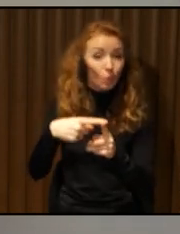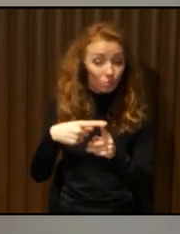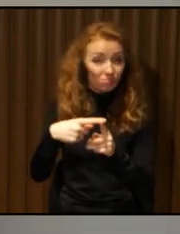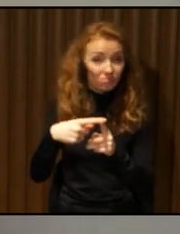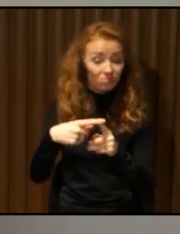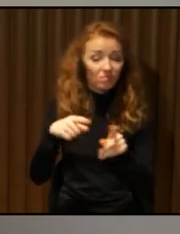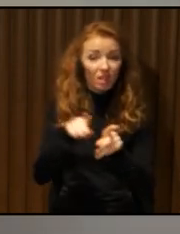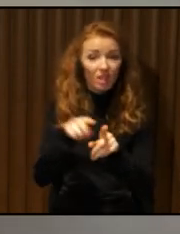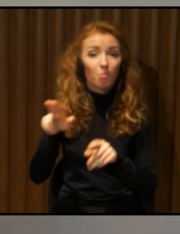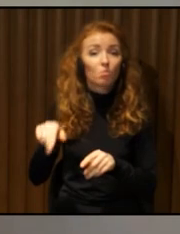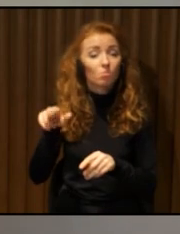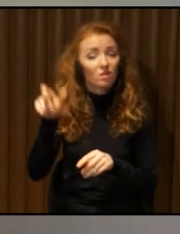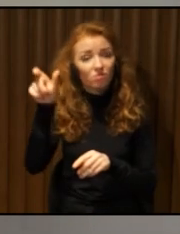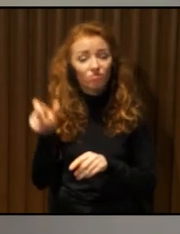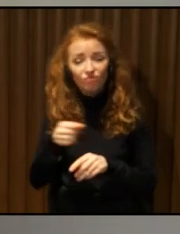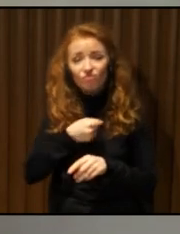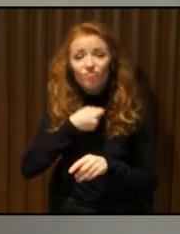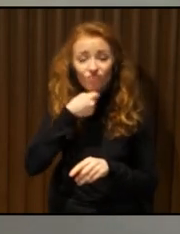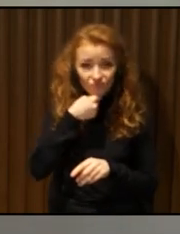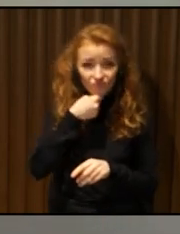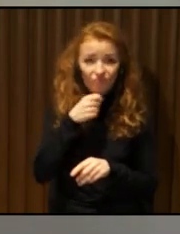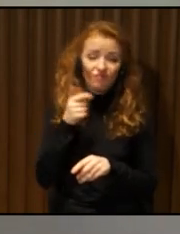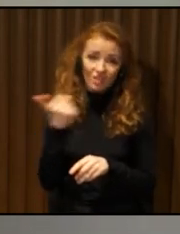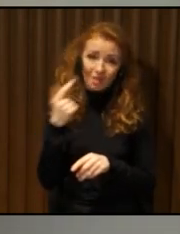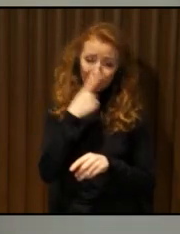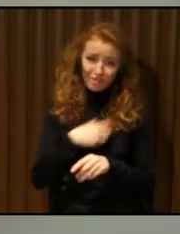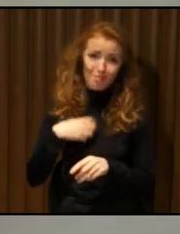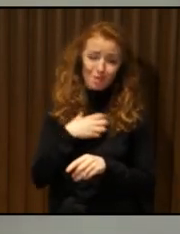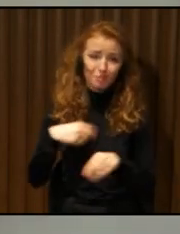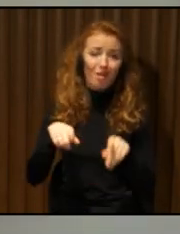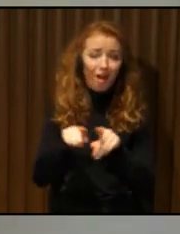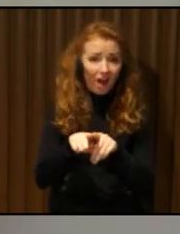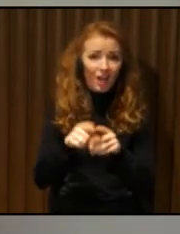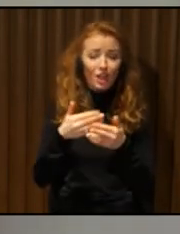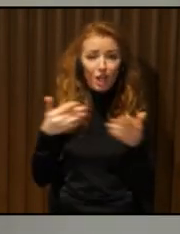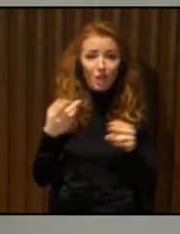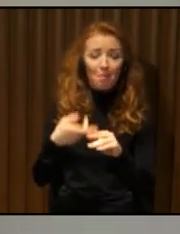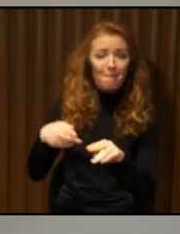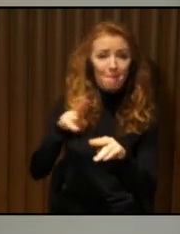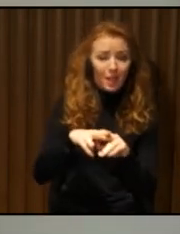help with all kinds of things inside their home. And if we do it open source, it won't be